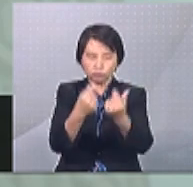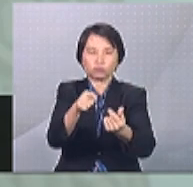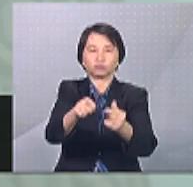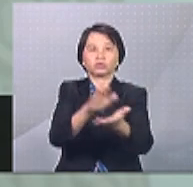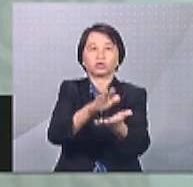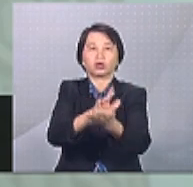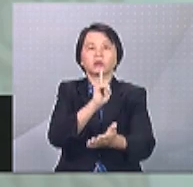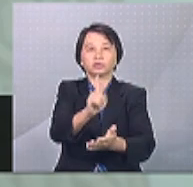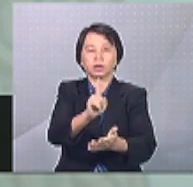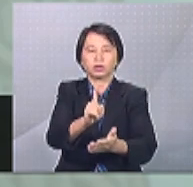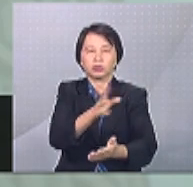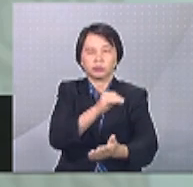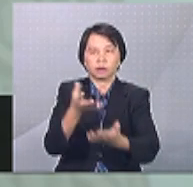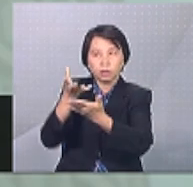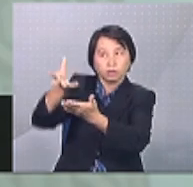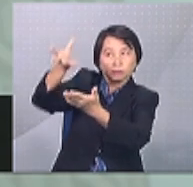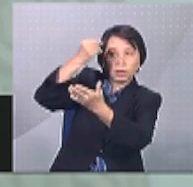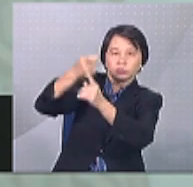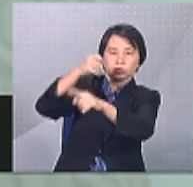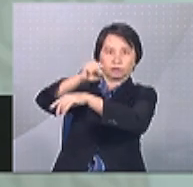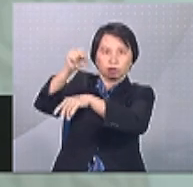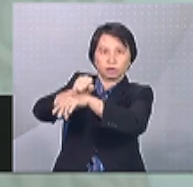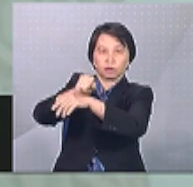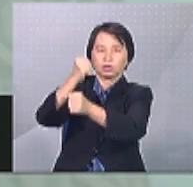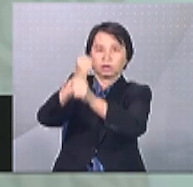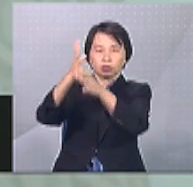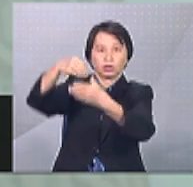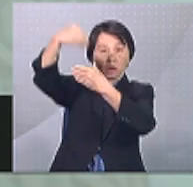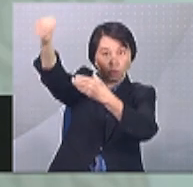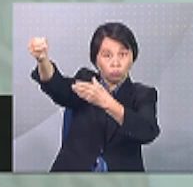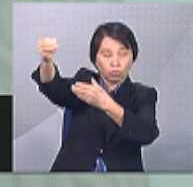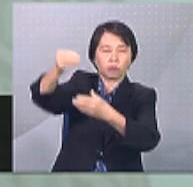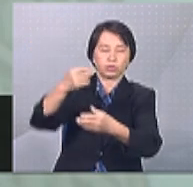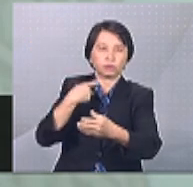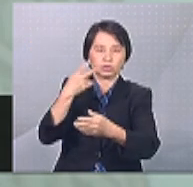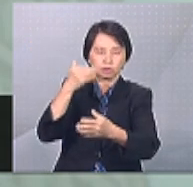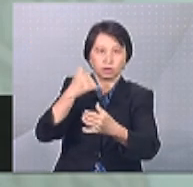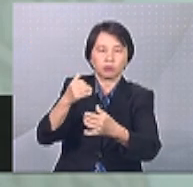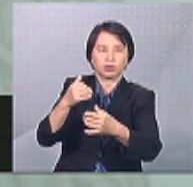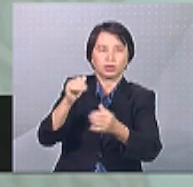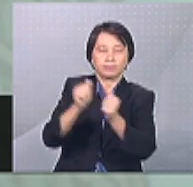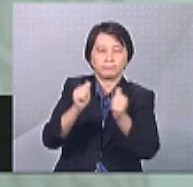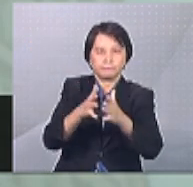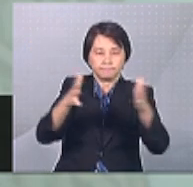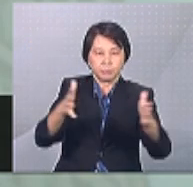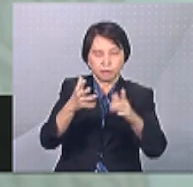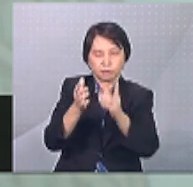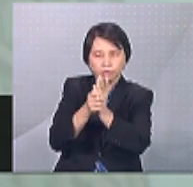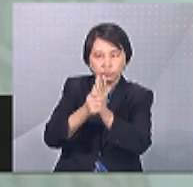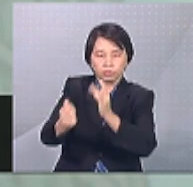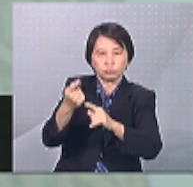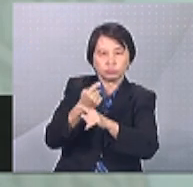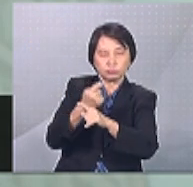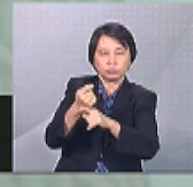also, we're learning from Singapore, our foreign workers. So we are embarking on a big scale of screening of the